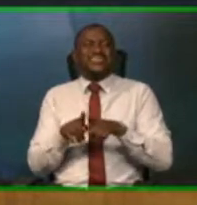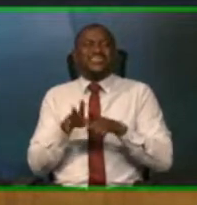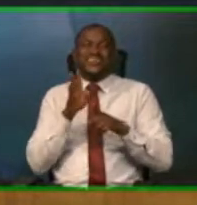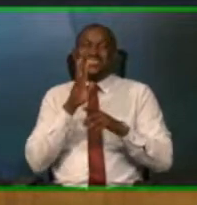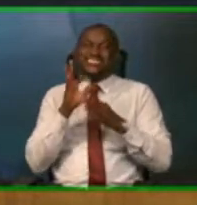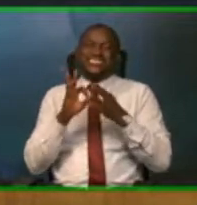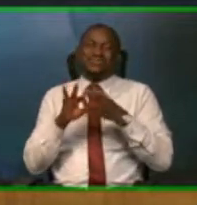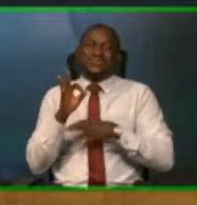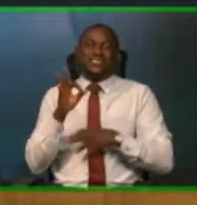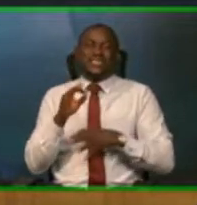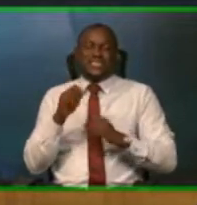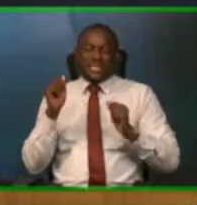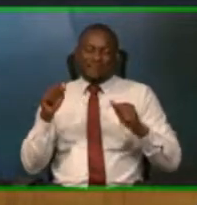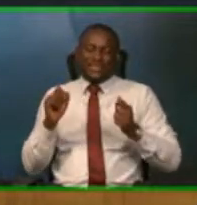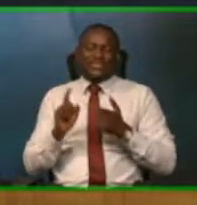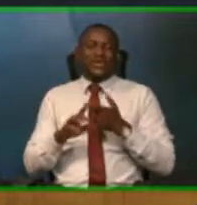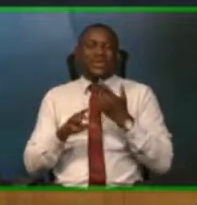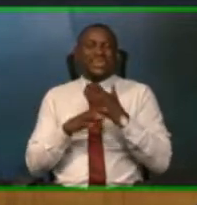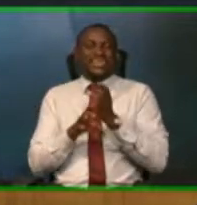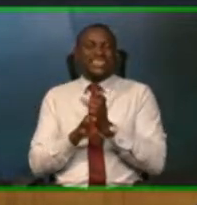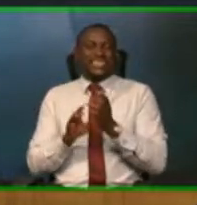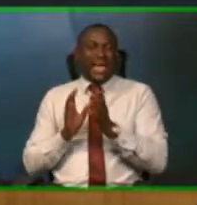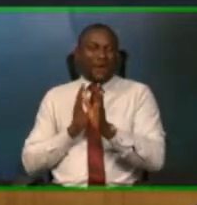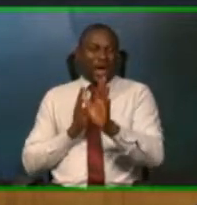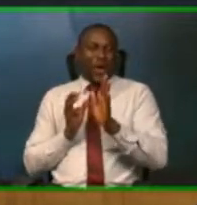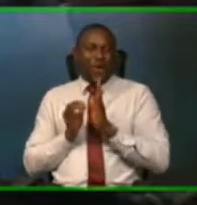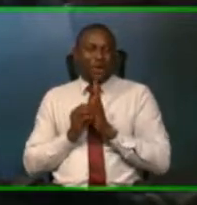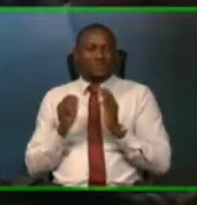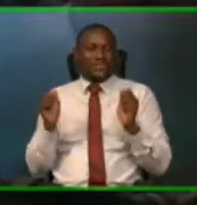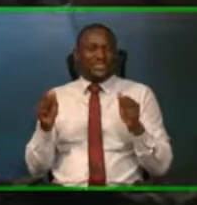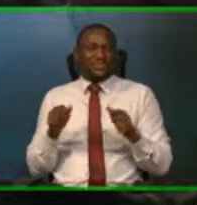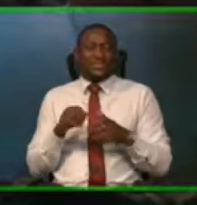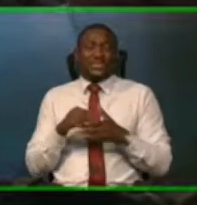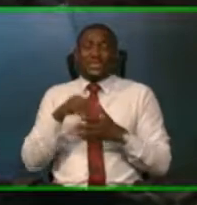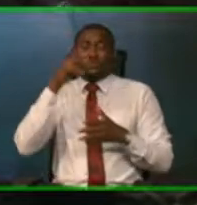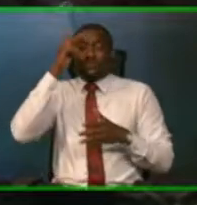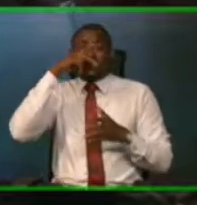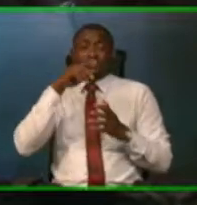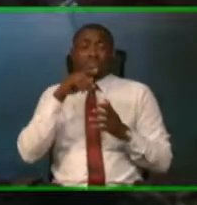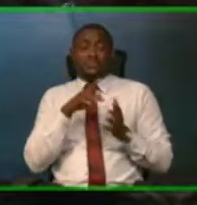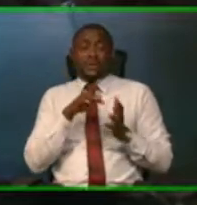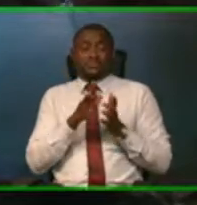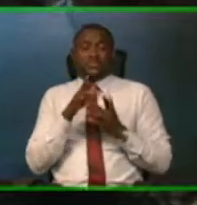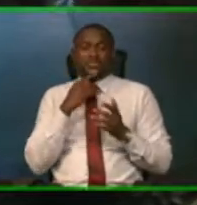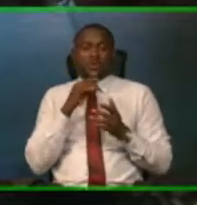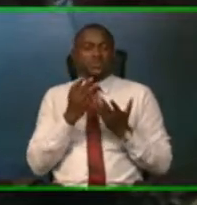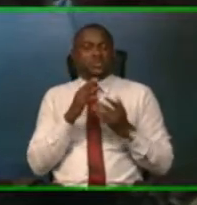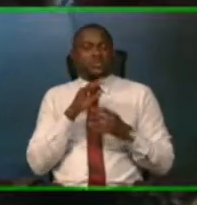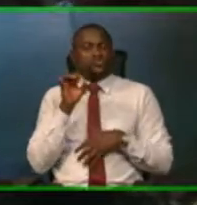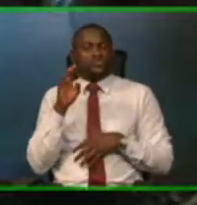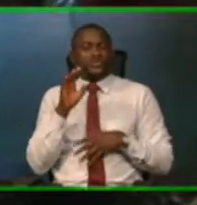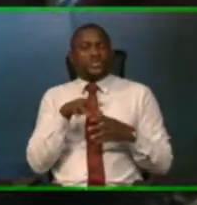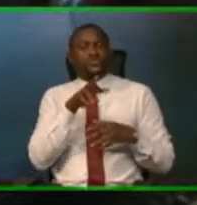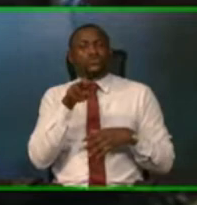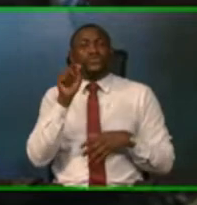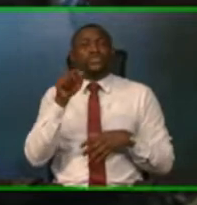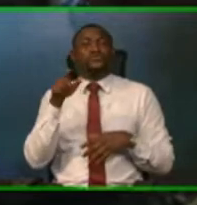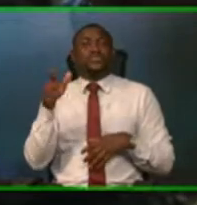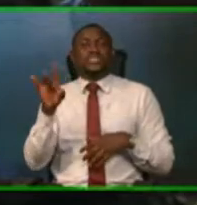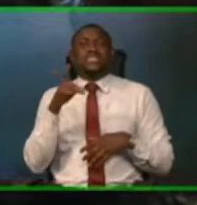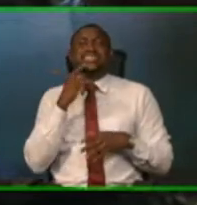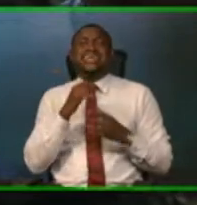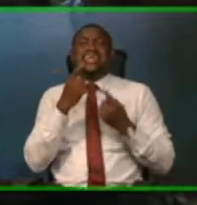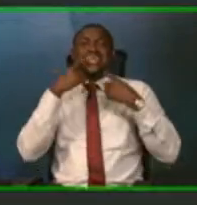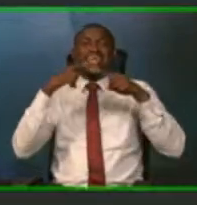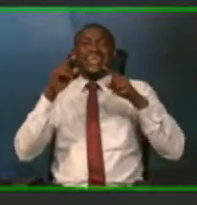to legislate, to create our possibilities. The Bible says in Proverbs, I believe, is it, or Job 22:28, said, declare ye